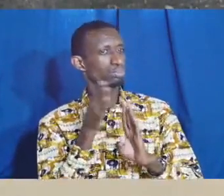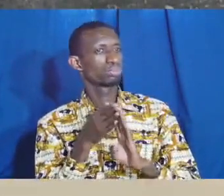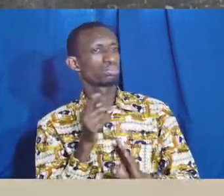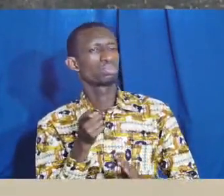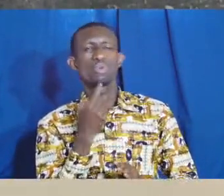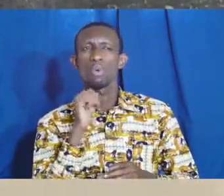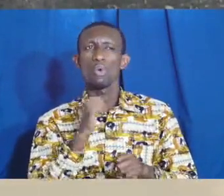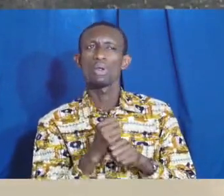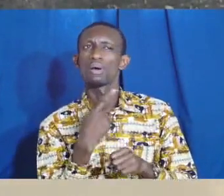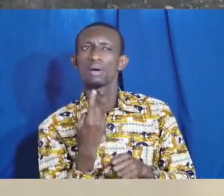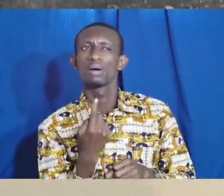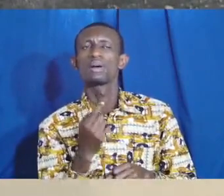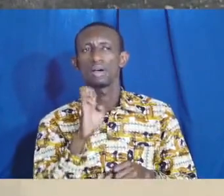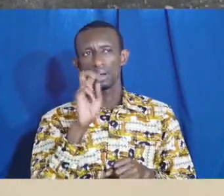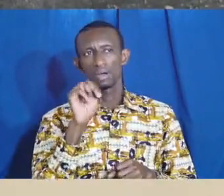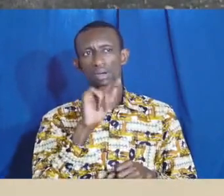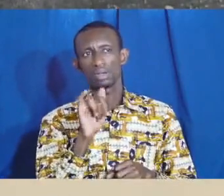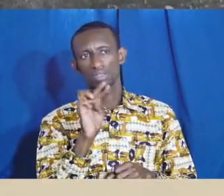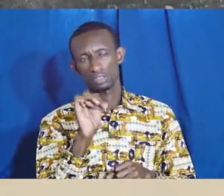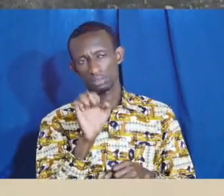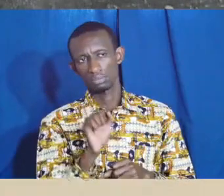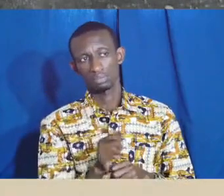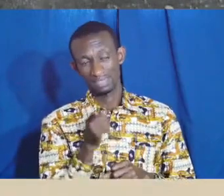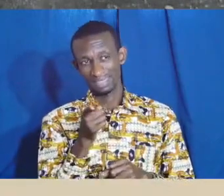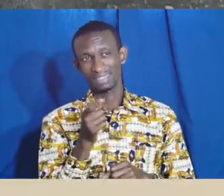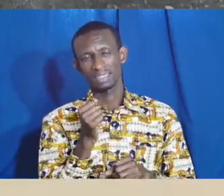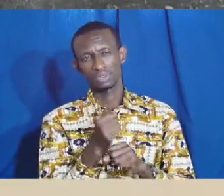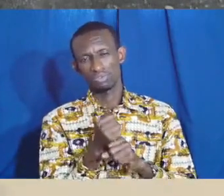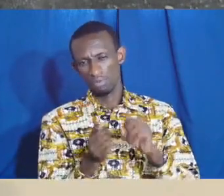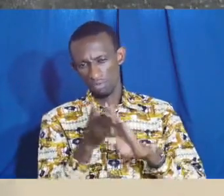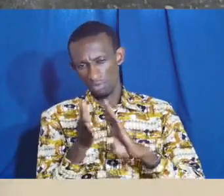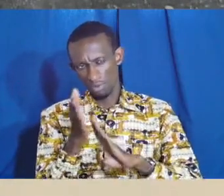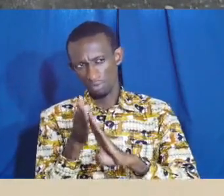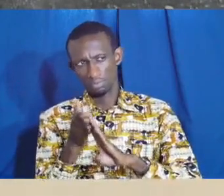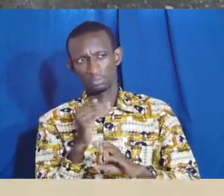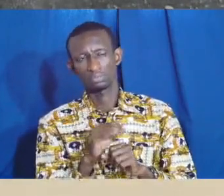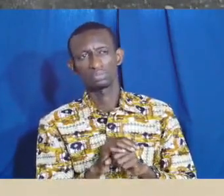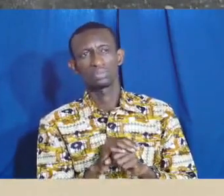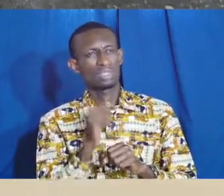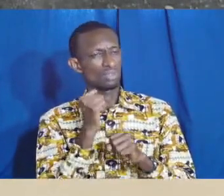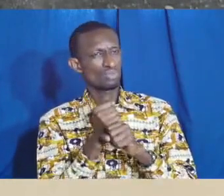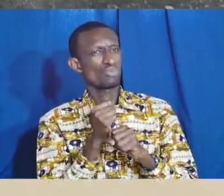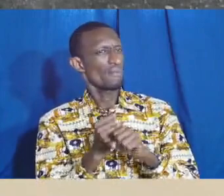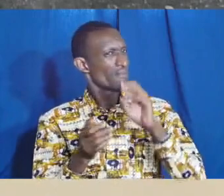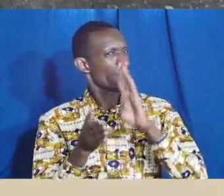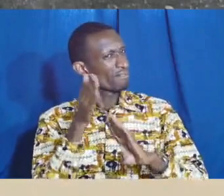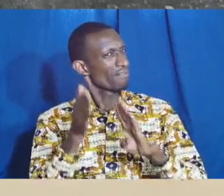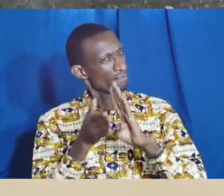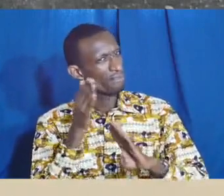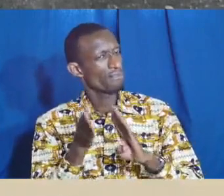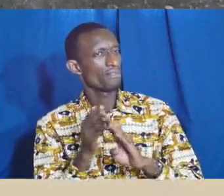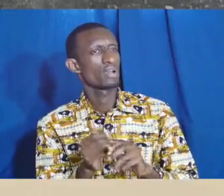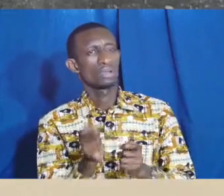by the enzymes. That's why I am saying that enzymes, they work rapidly. Enzymes work very fast in converting